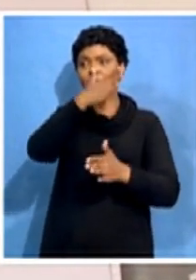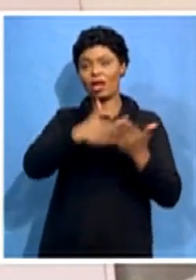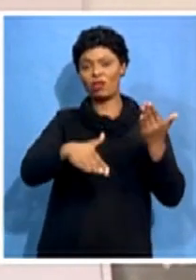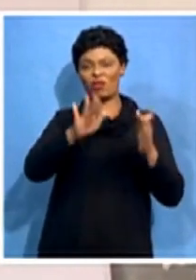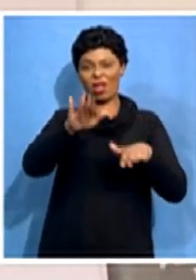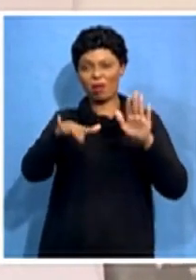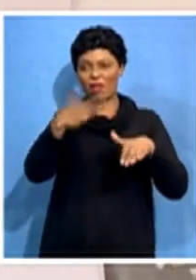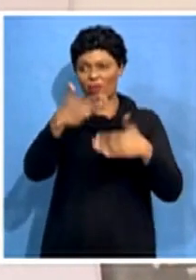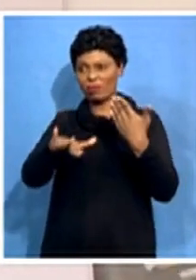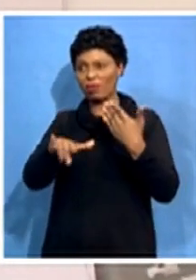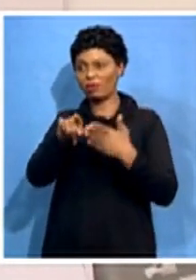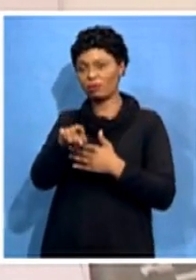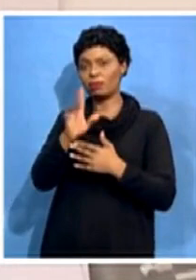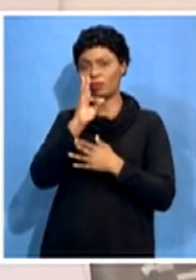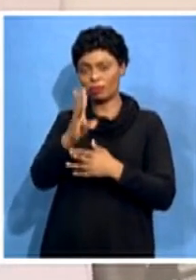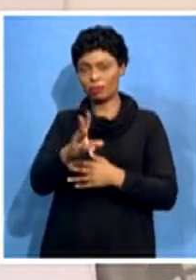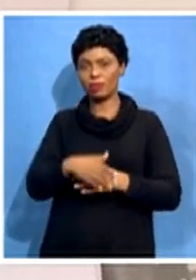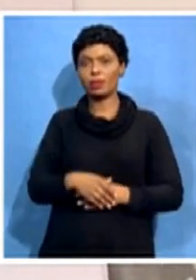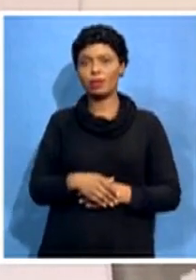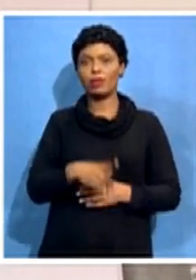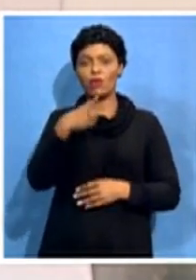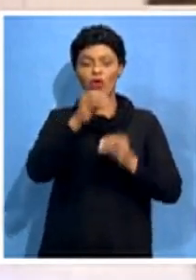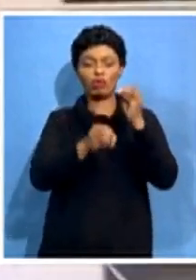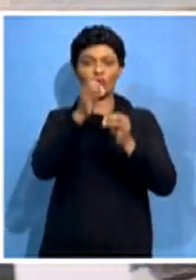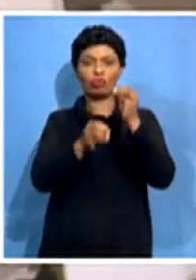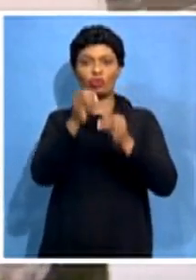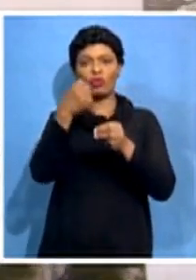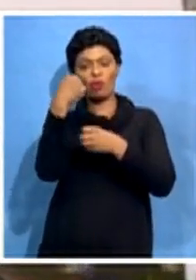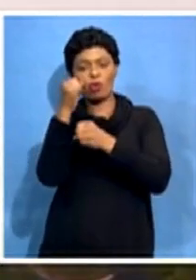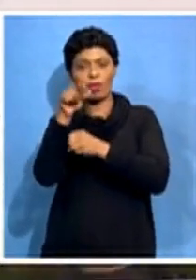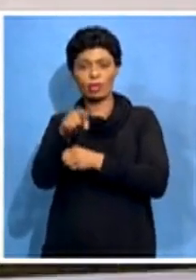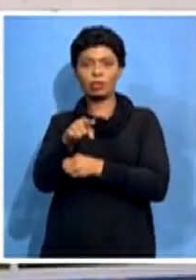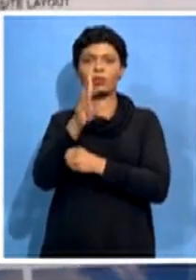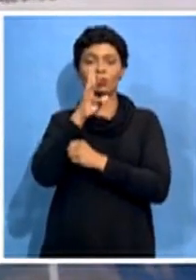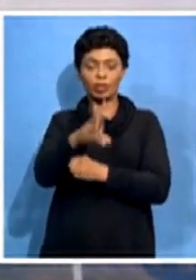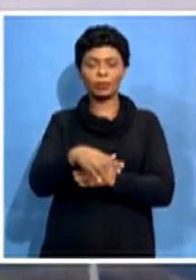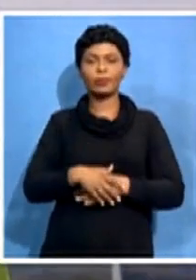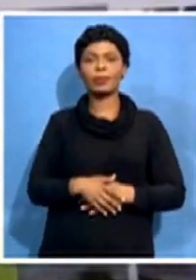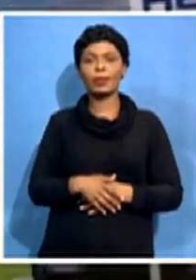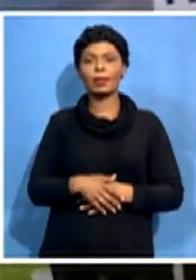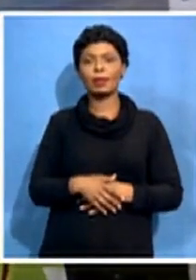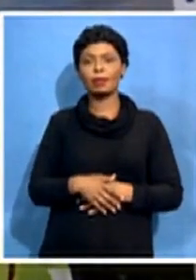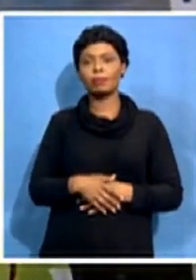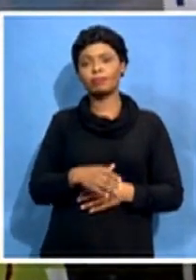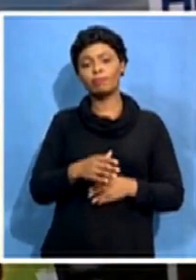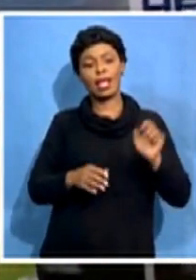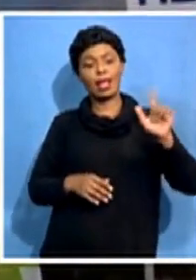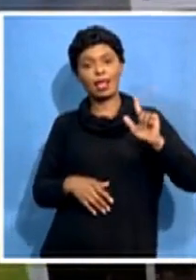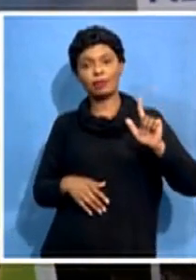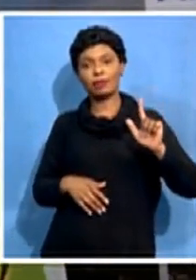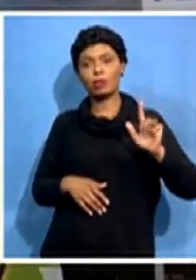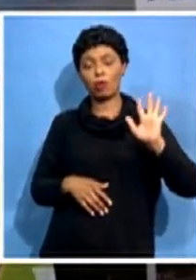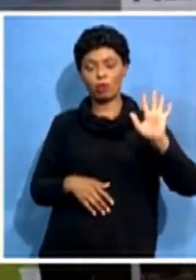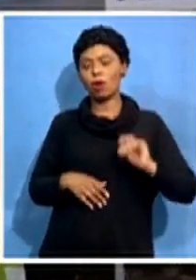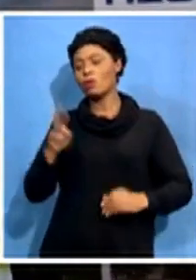the installation of equipment. And Your Excellency, if you look just to your left, to my right, you'll see a retaining wall going up. That